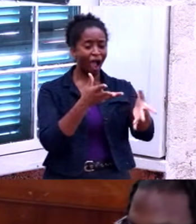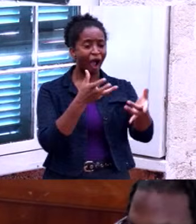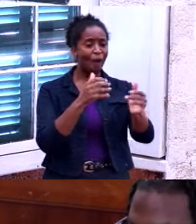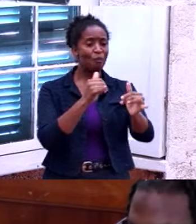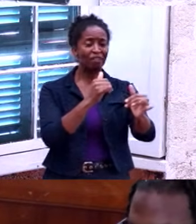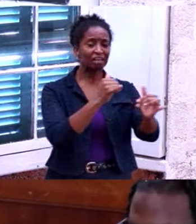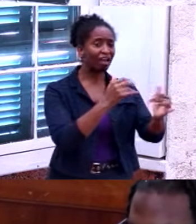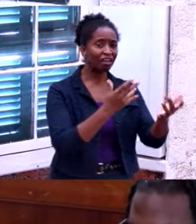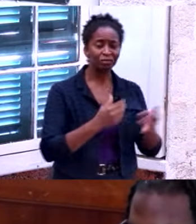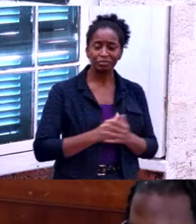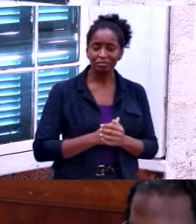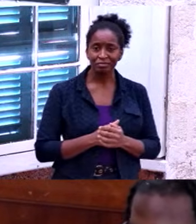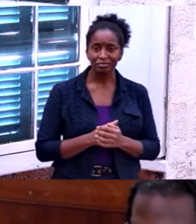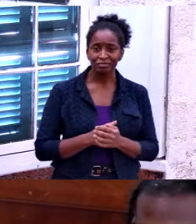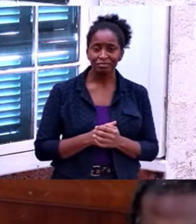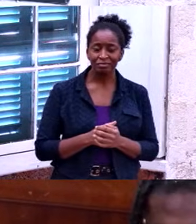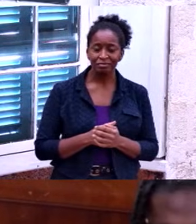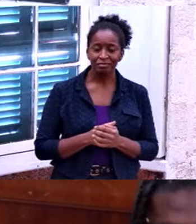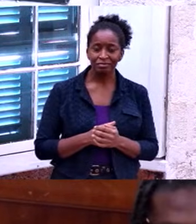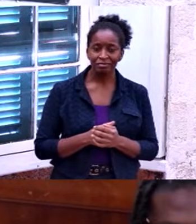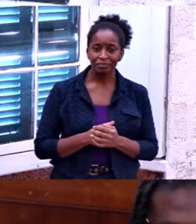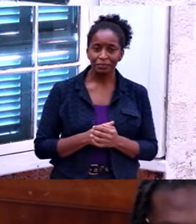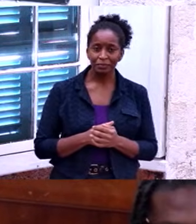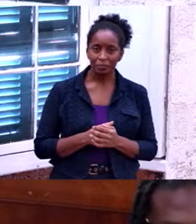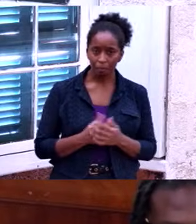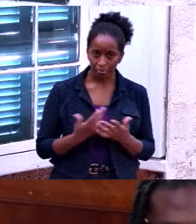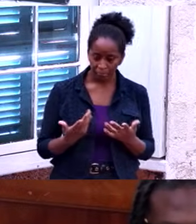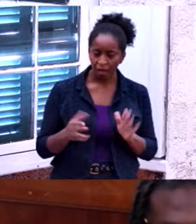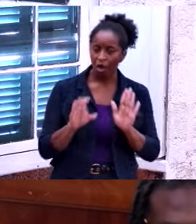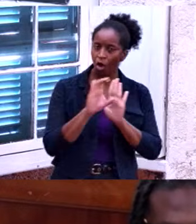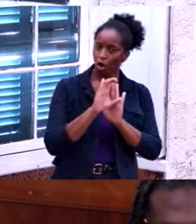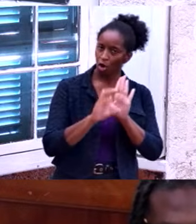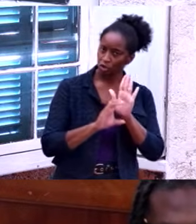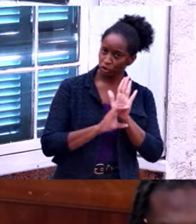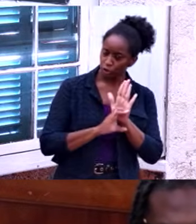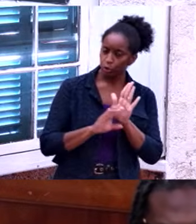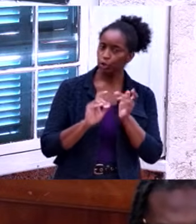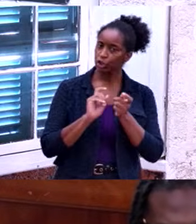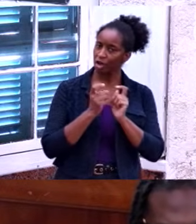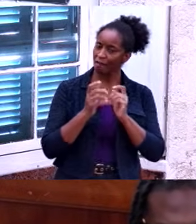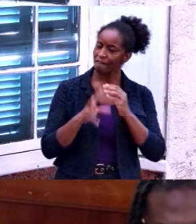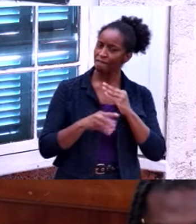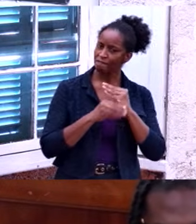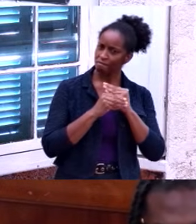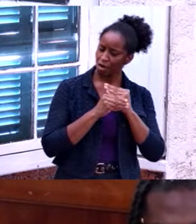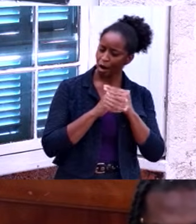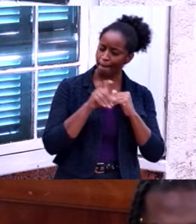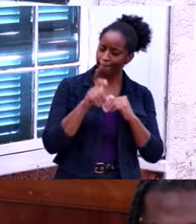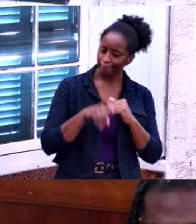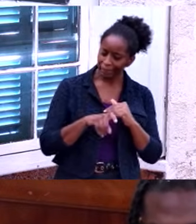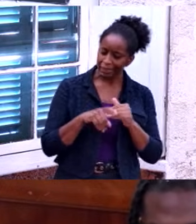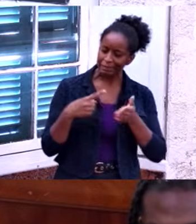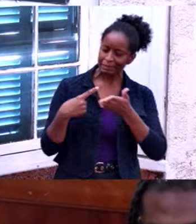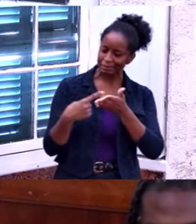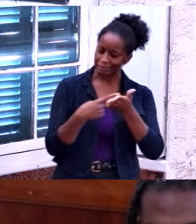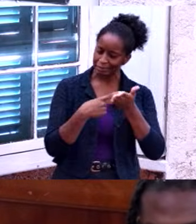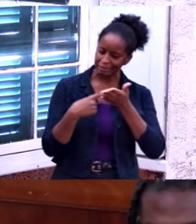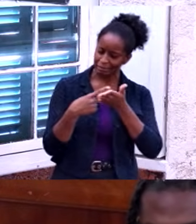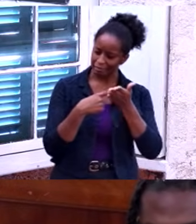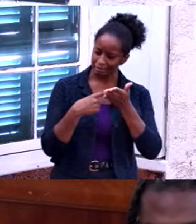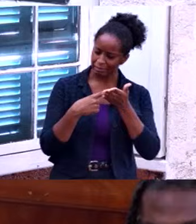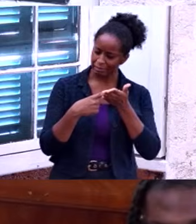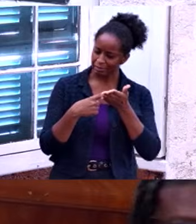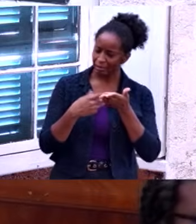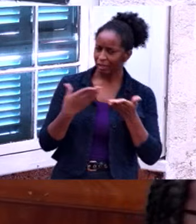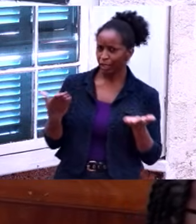have. But what we want to do when we're dealing with constitutional reform is to interrogate whether or not it fits the purpose of the democracy that we are